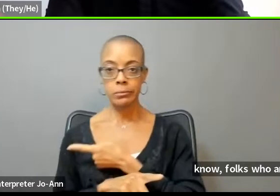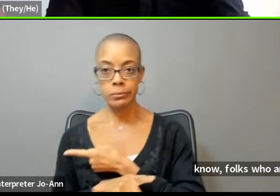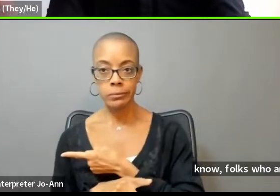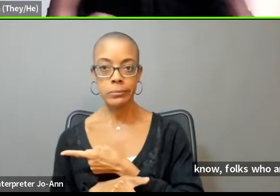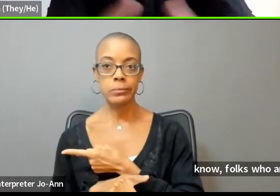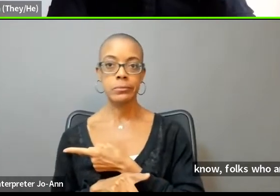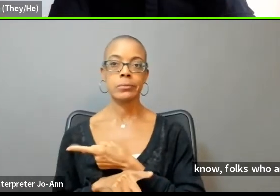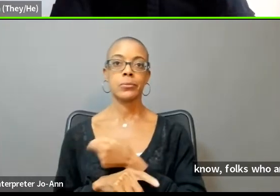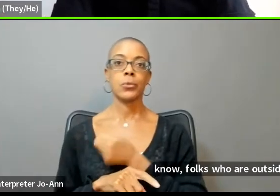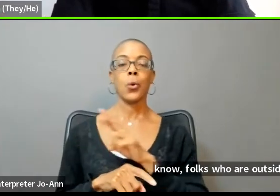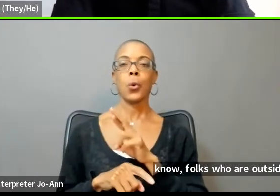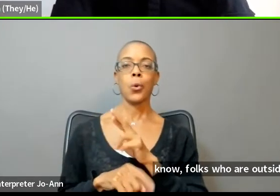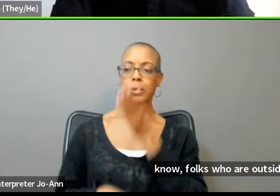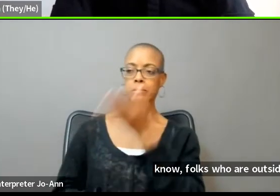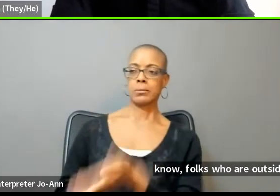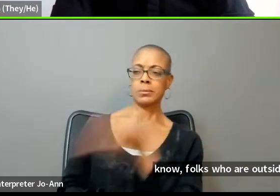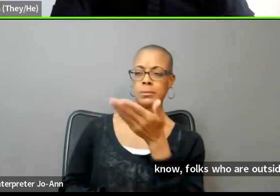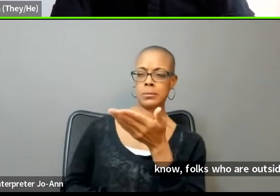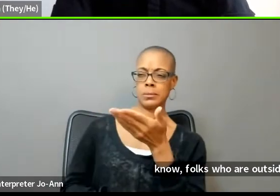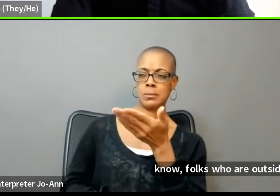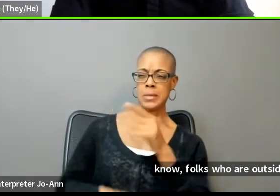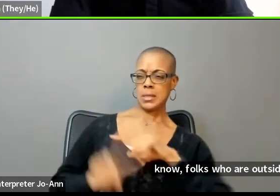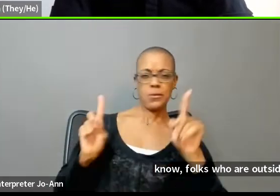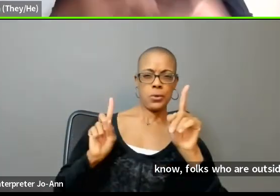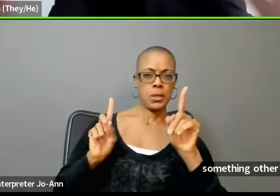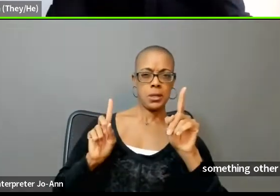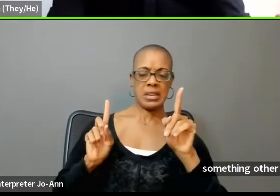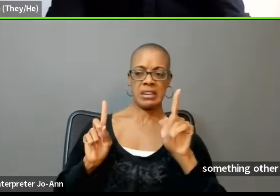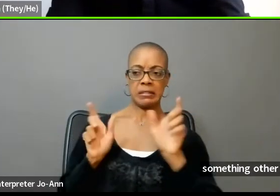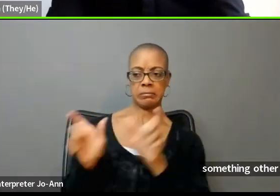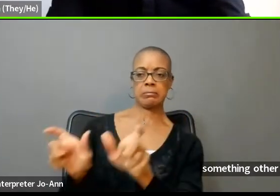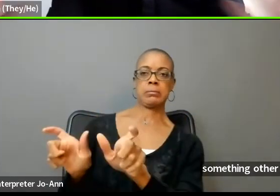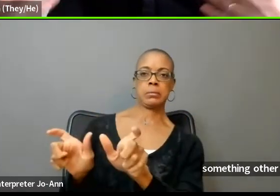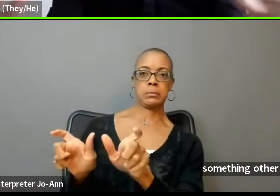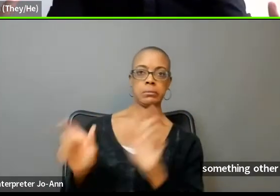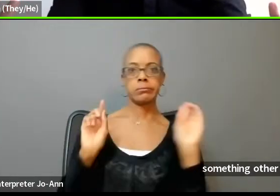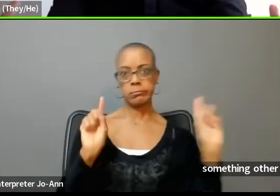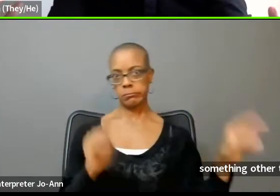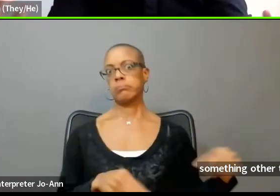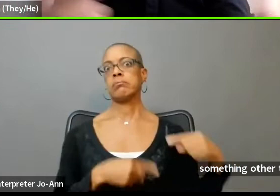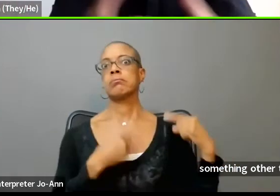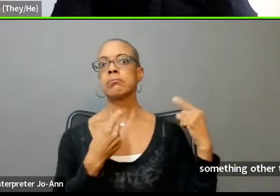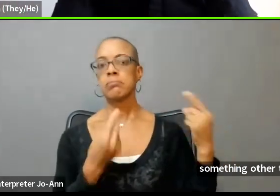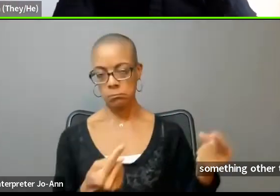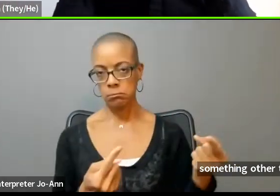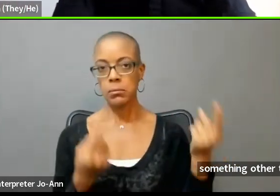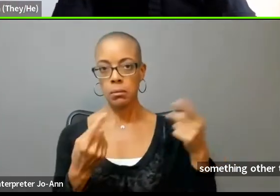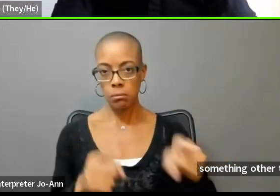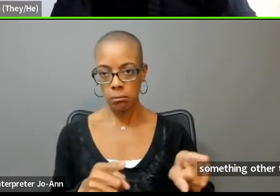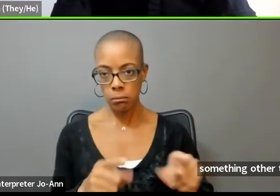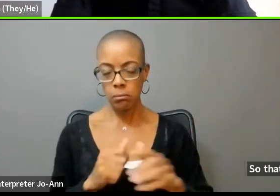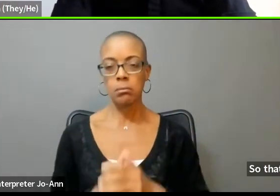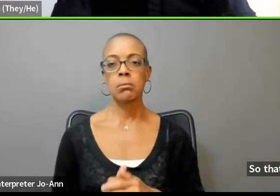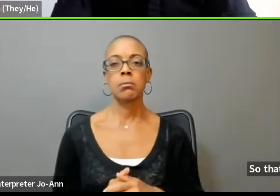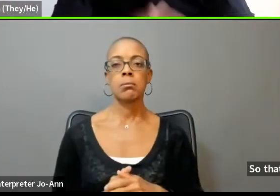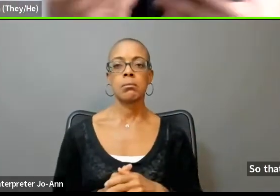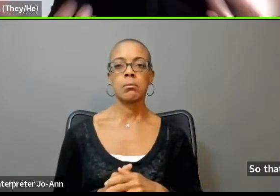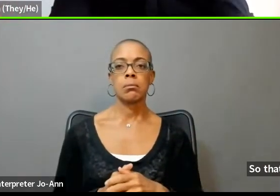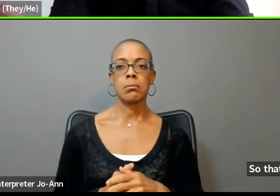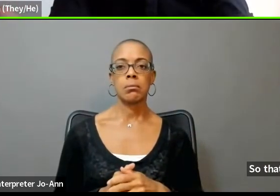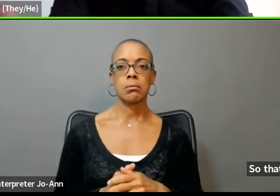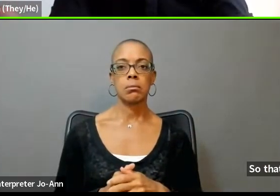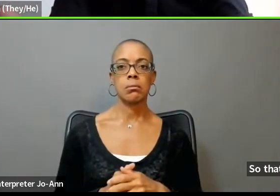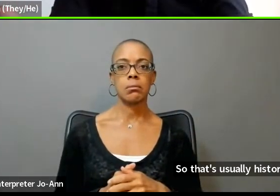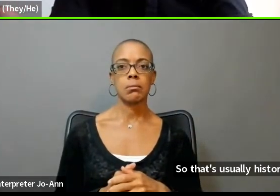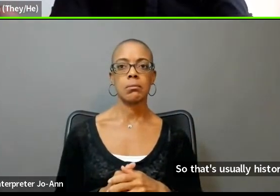than expected, right? So that's usually historically been the case. And it feels like that's